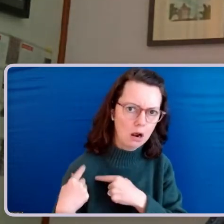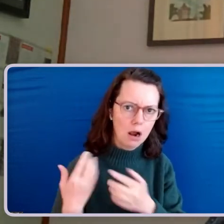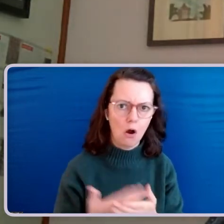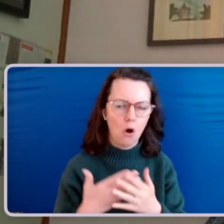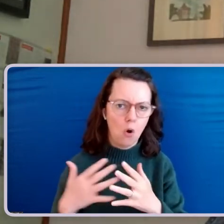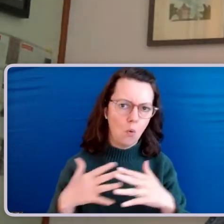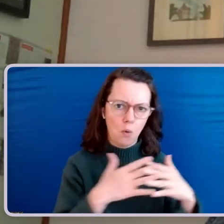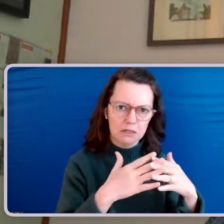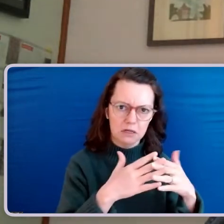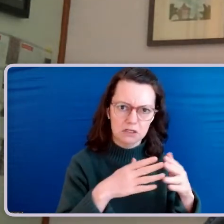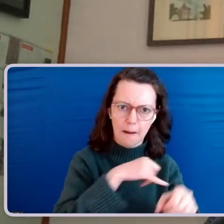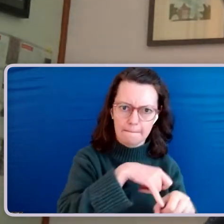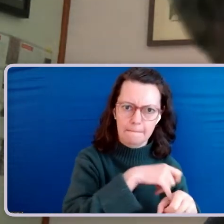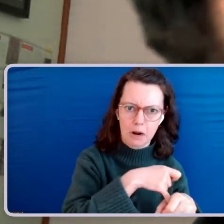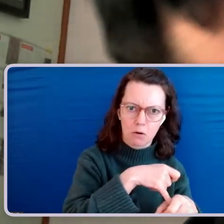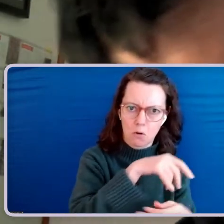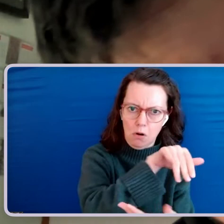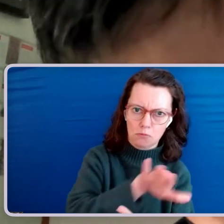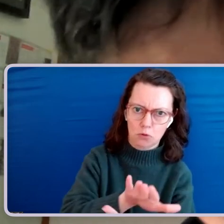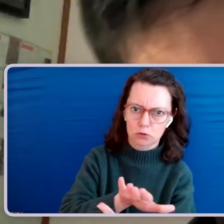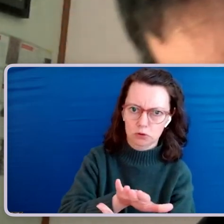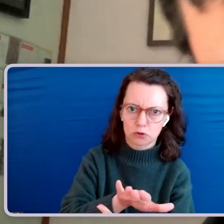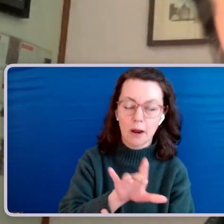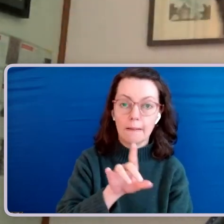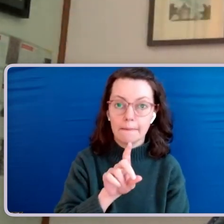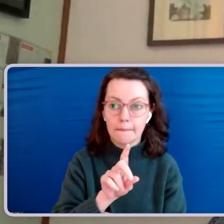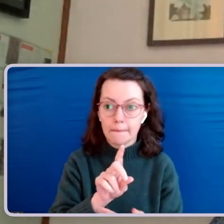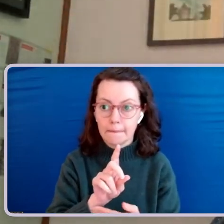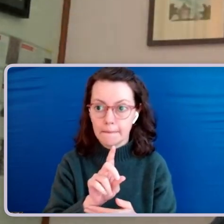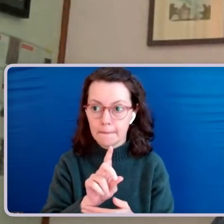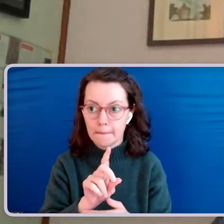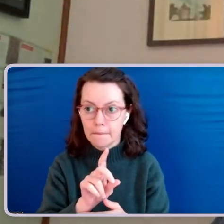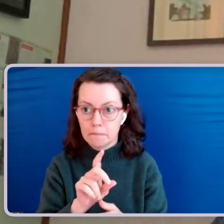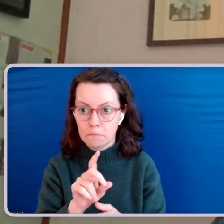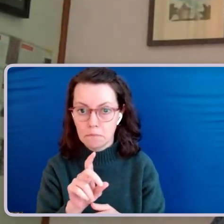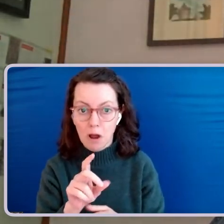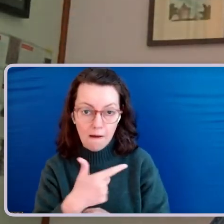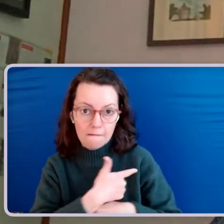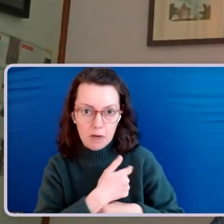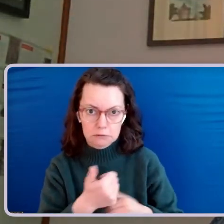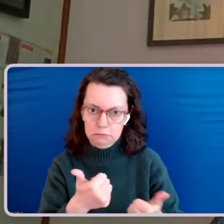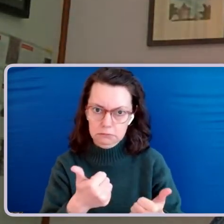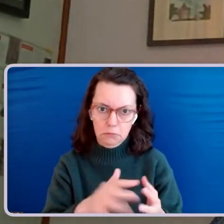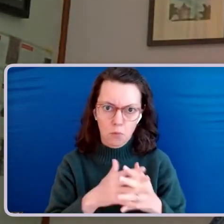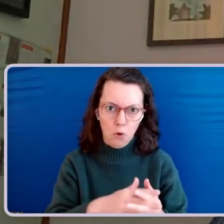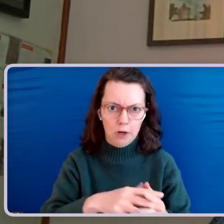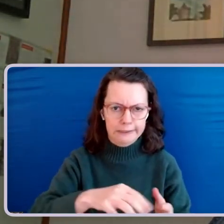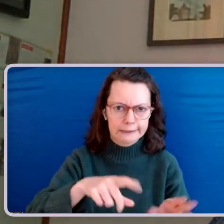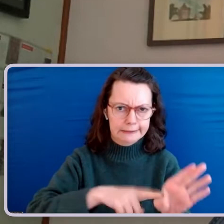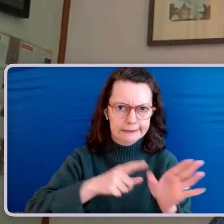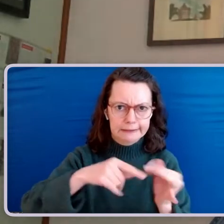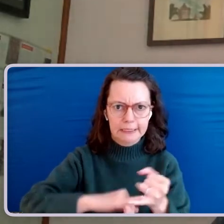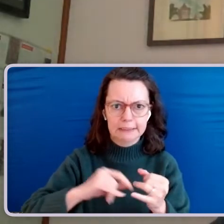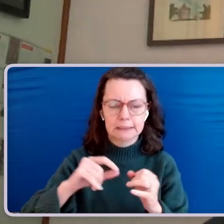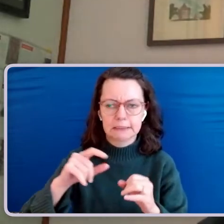approaches. Though the vaccines have been very helpful, but we've seen that it's also been a